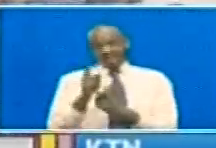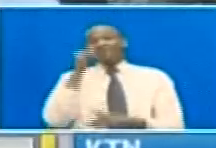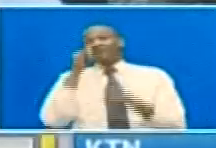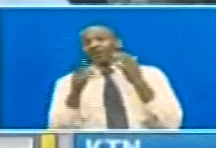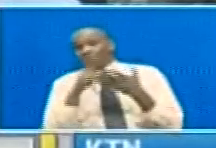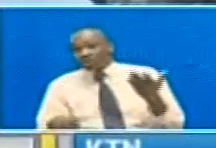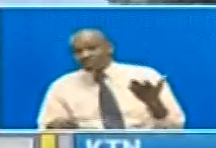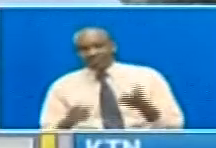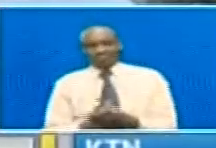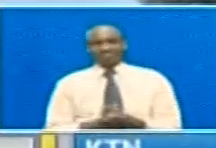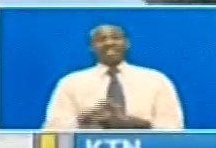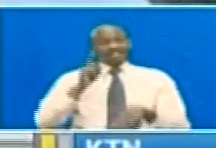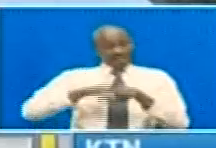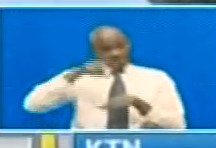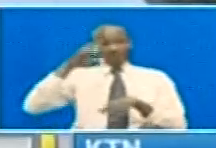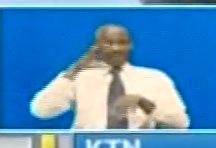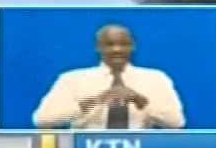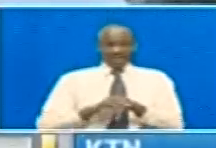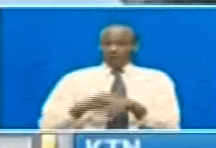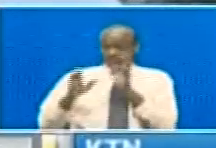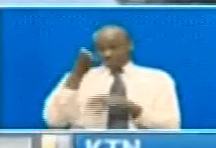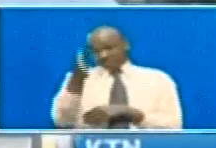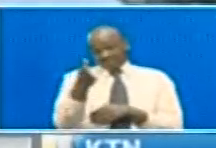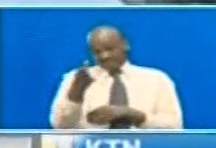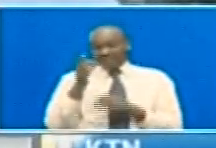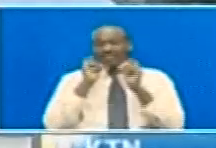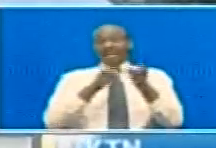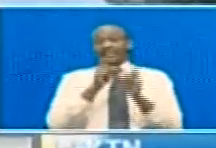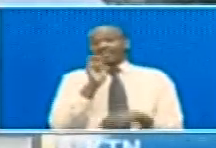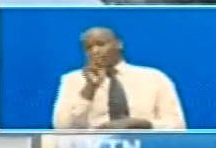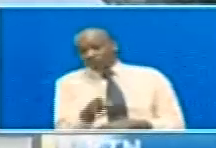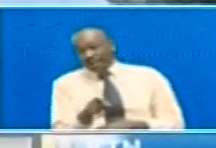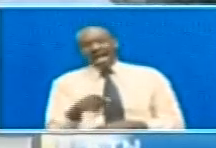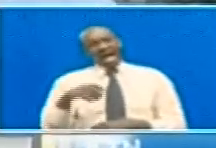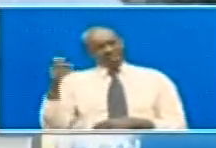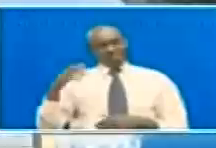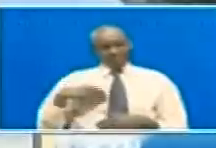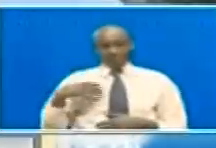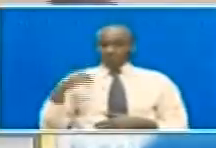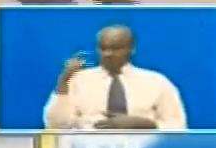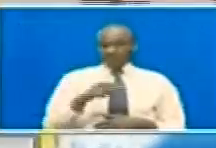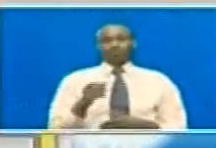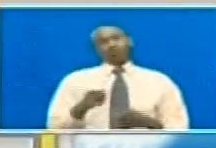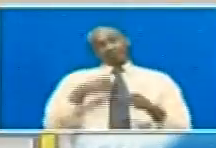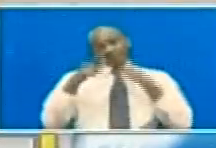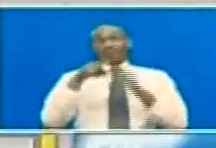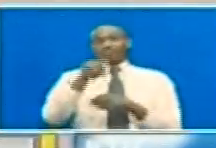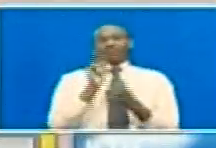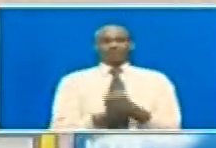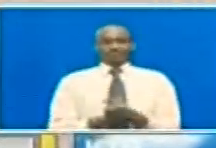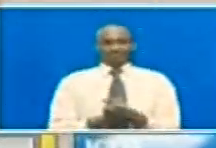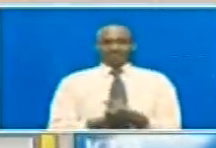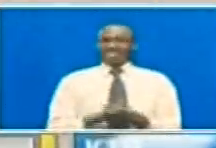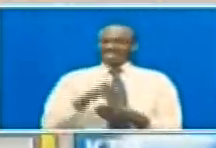know? Wakipata nafasi za zile talent kuonekana, ni nafasi ya wale wachezaji wetu nao kujiendeleza kimaisha. The Coastal Beach